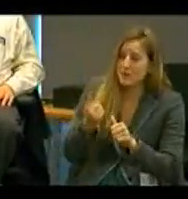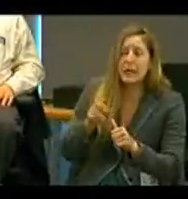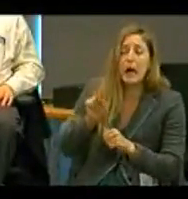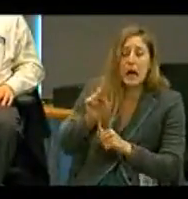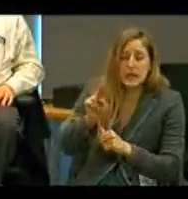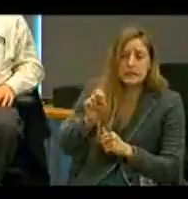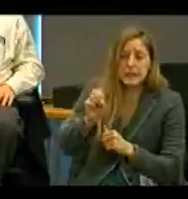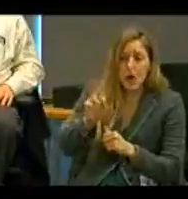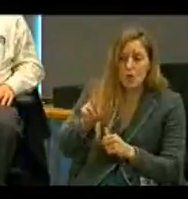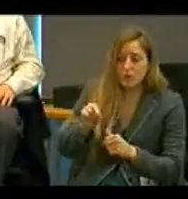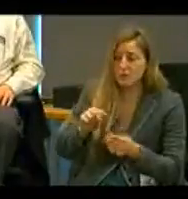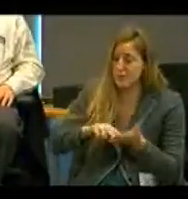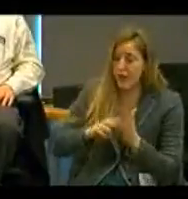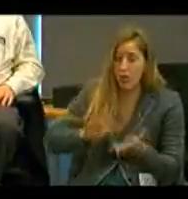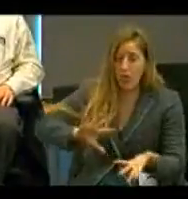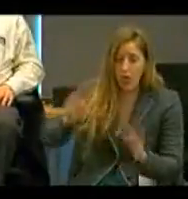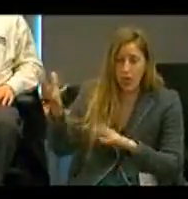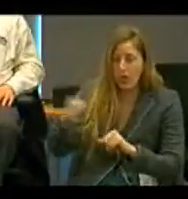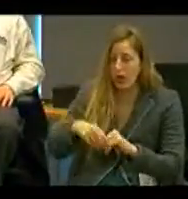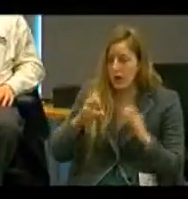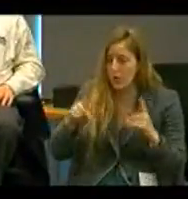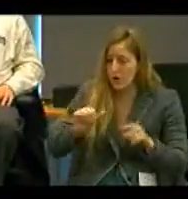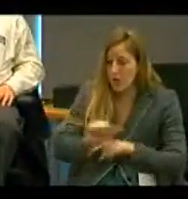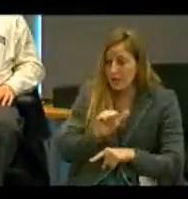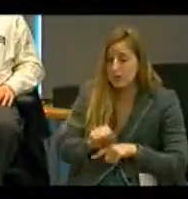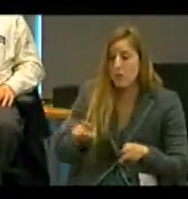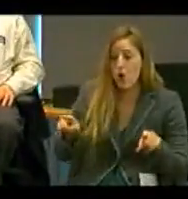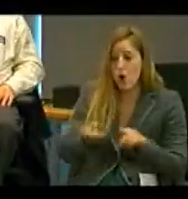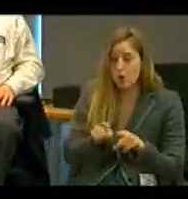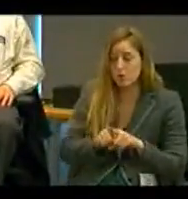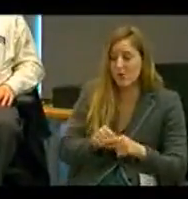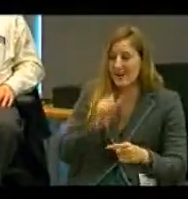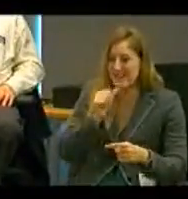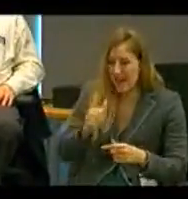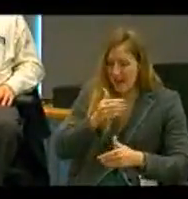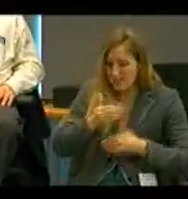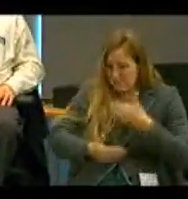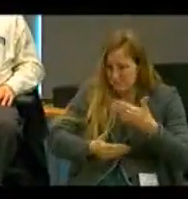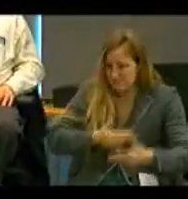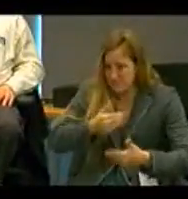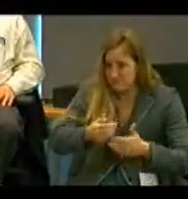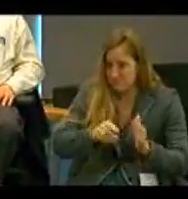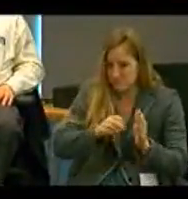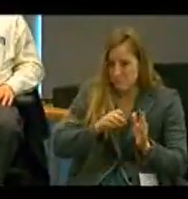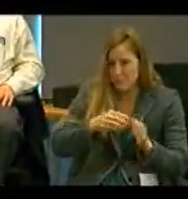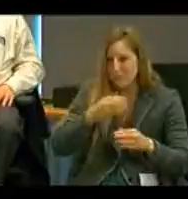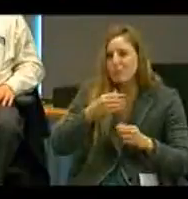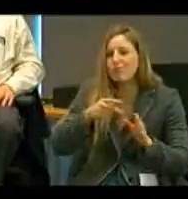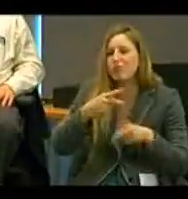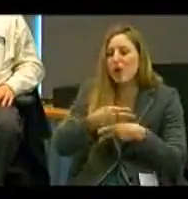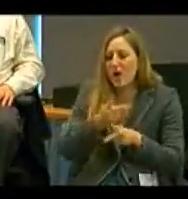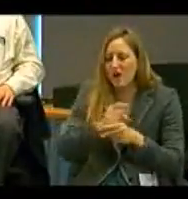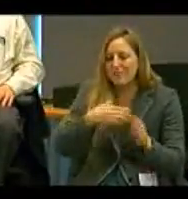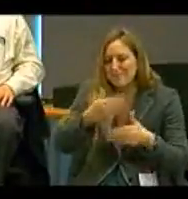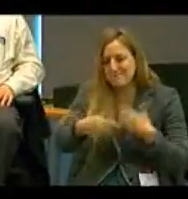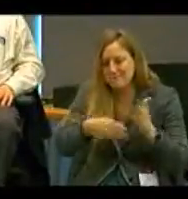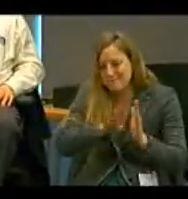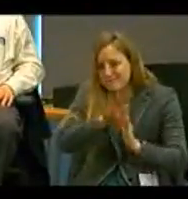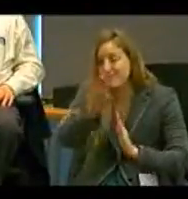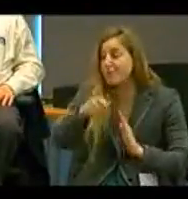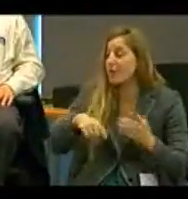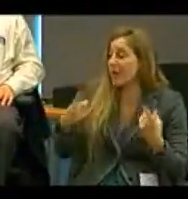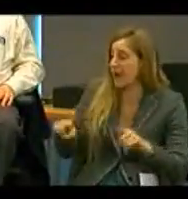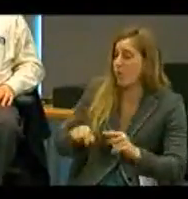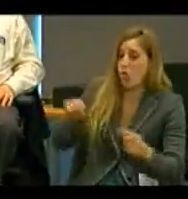counterproductive, and it also has a disparate impact on students with disabilities or Black children or a confluence of those, or